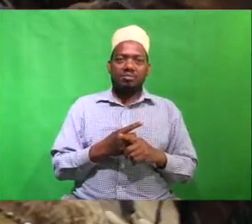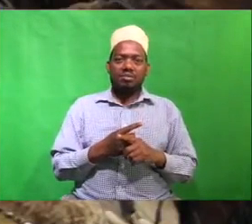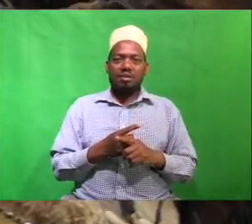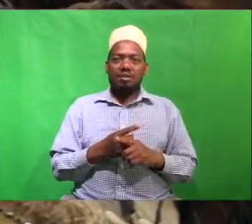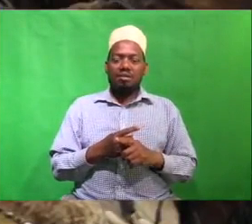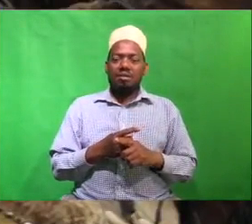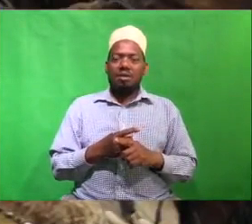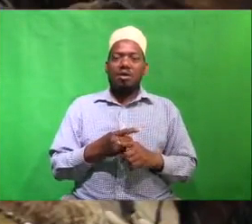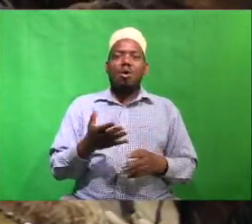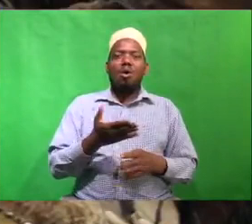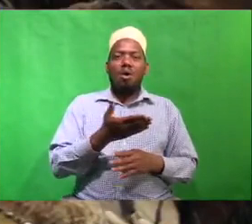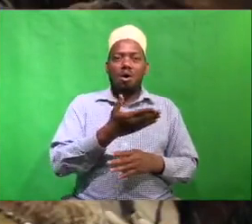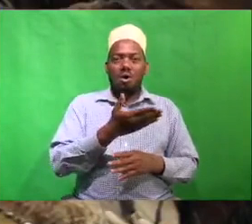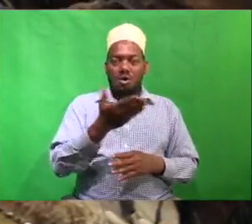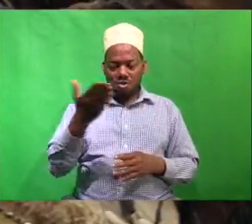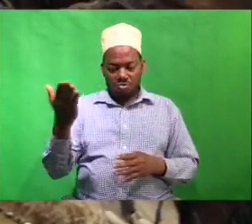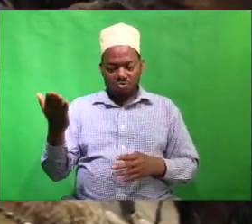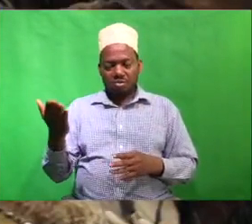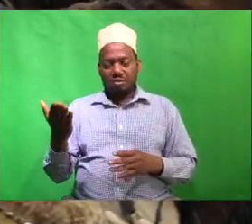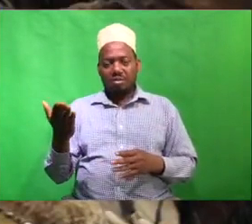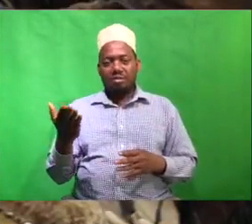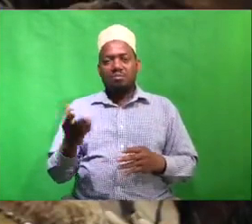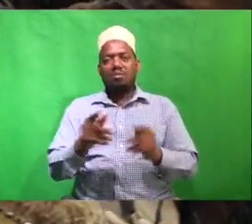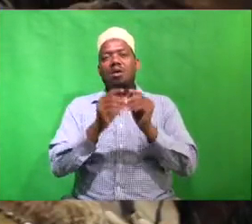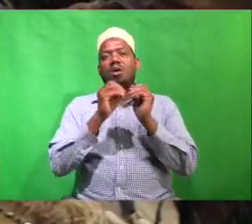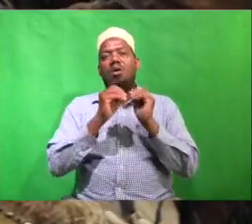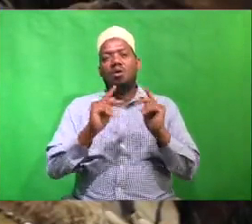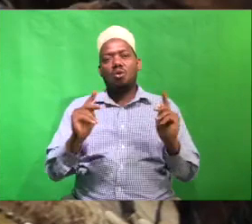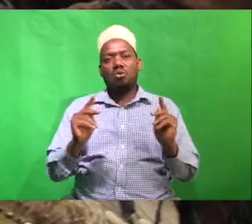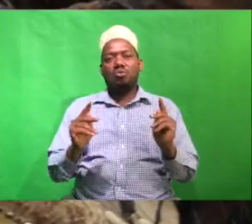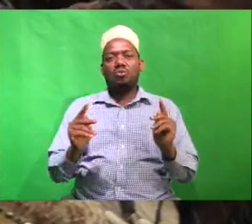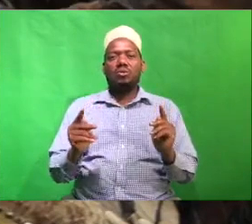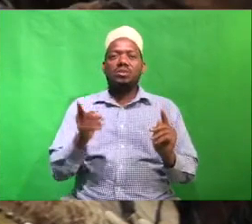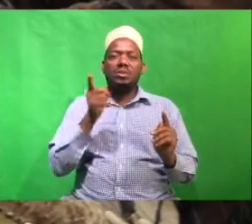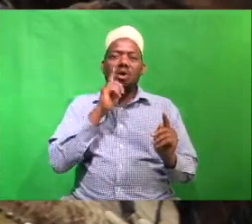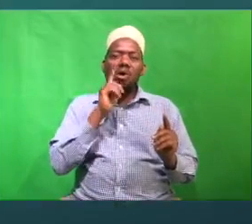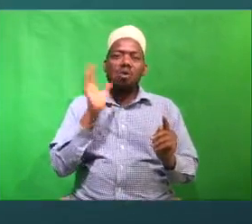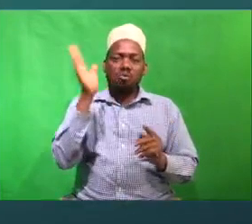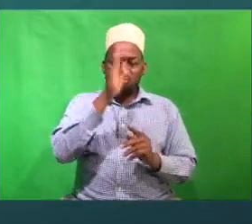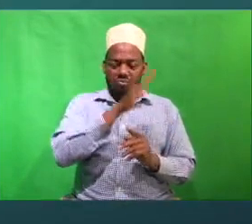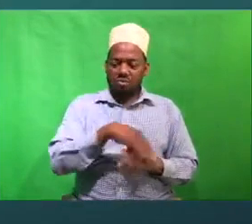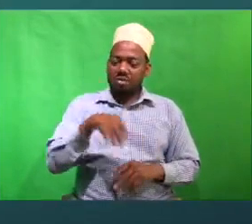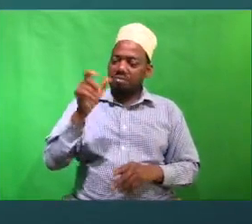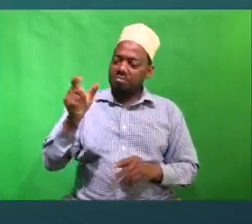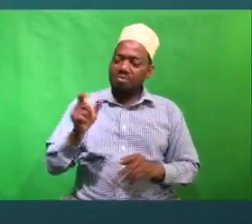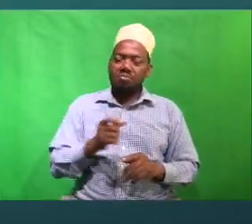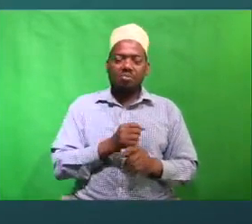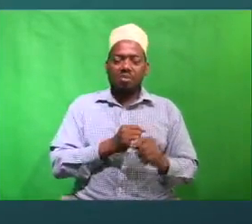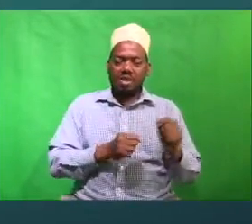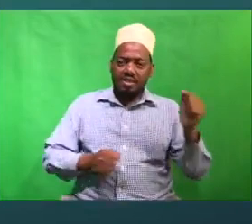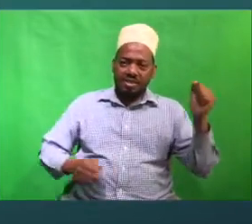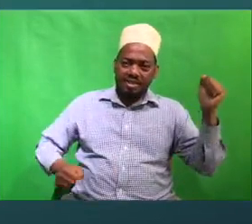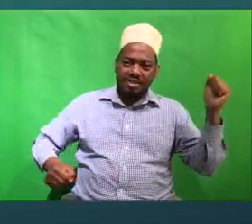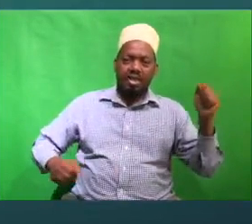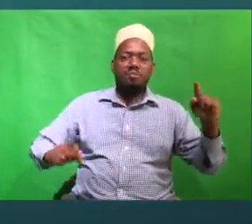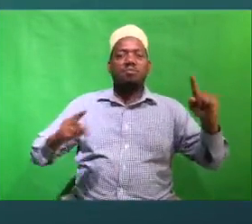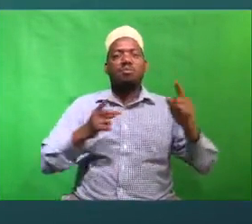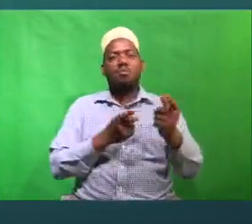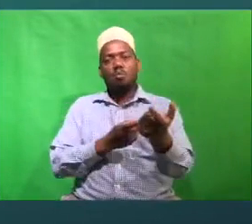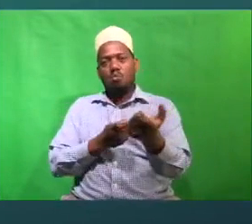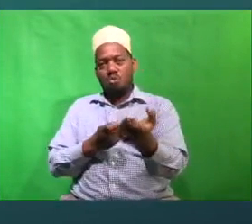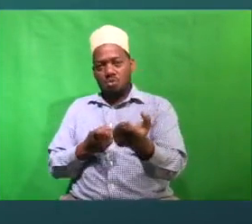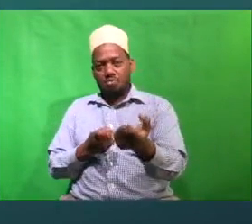The people escape war always, can leave the area where is a calm people, there is a safe area without